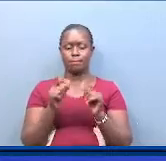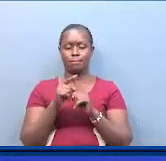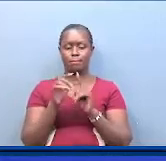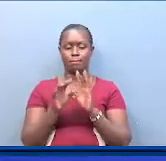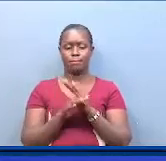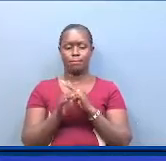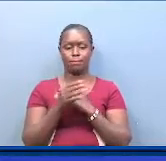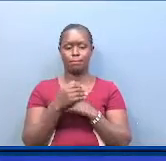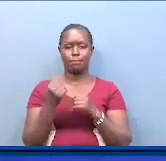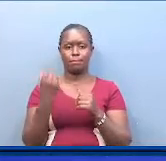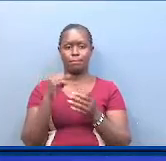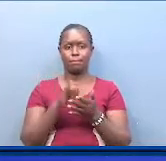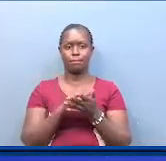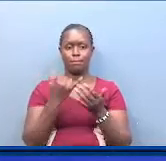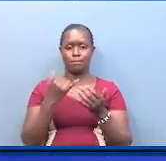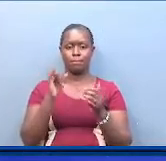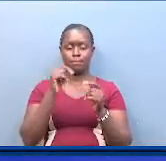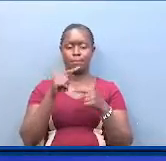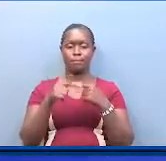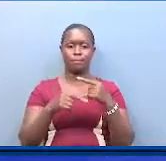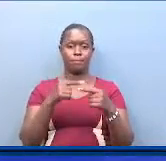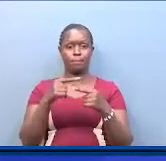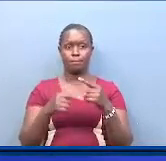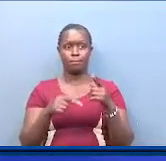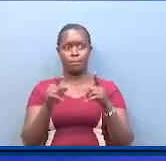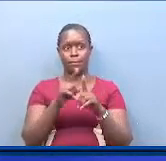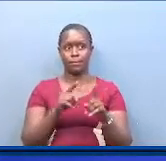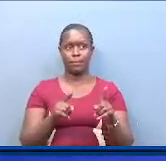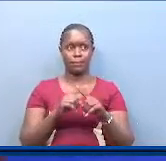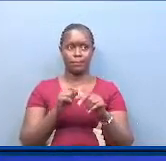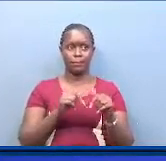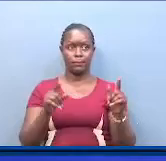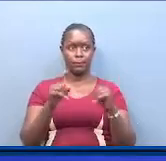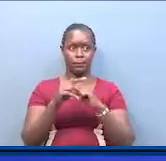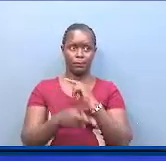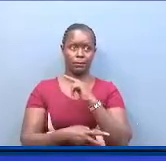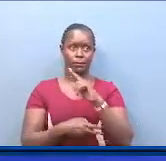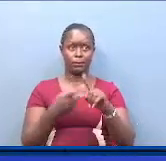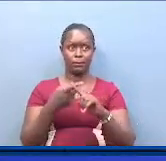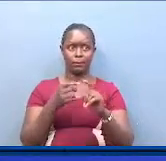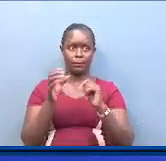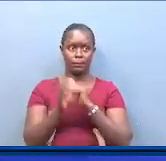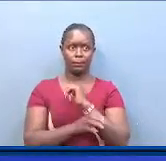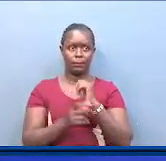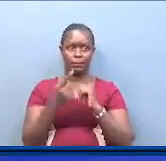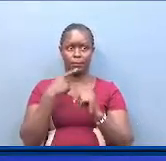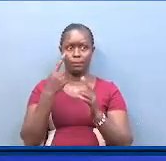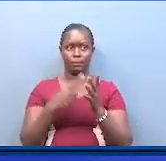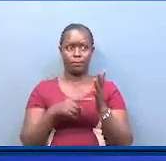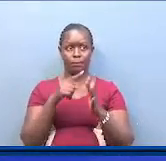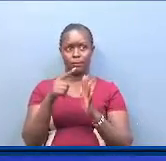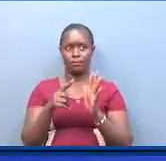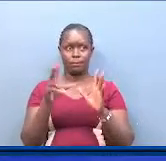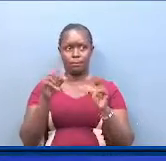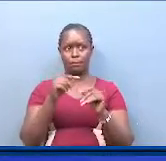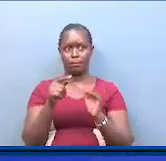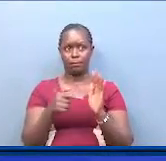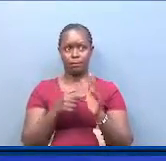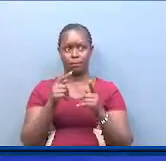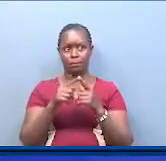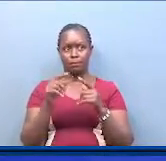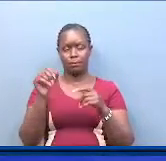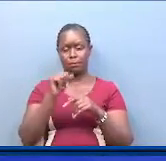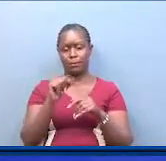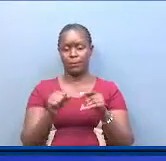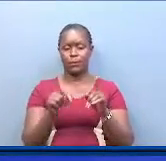deputy presidents, so that they can continue amassing wealth and stealing from their country. And we are saying no to this kind of state capture. The